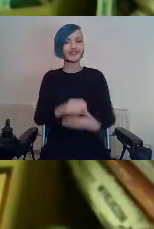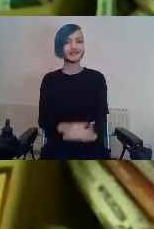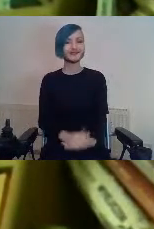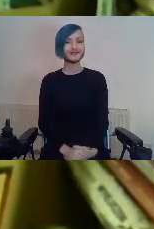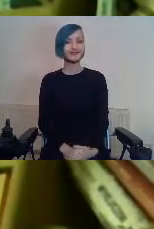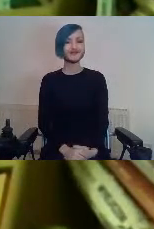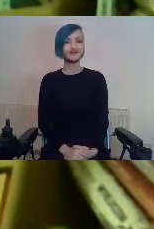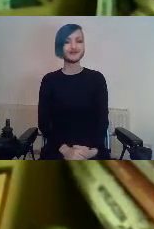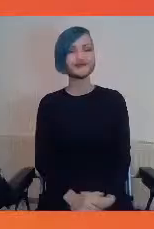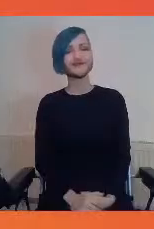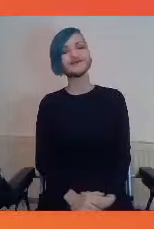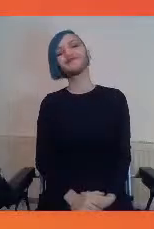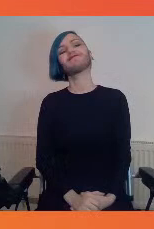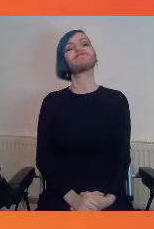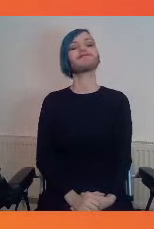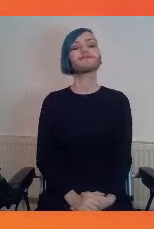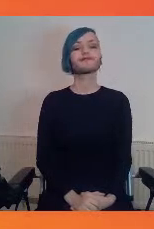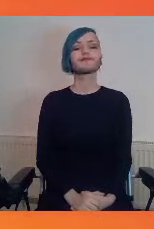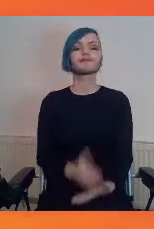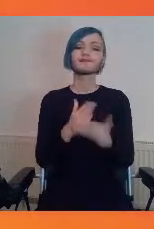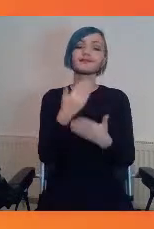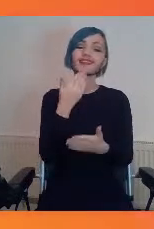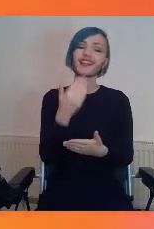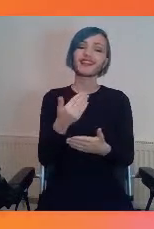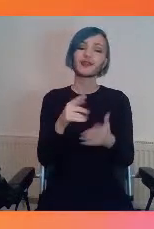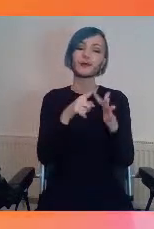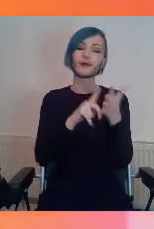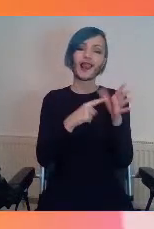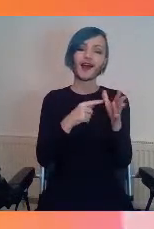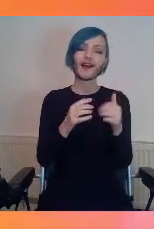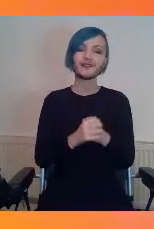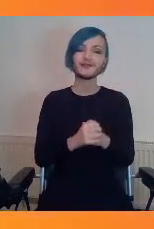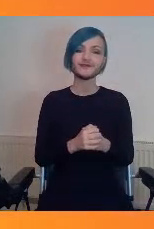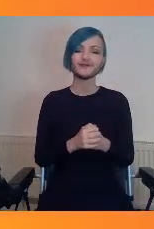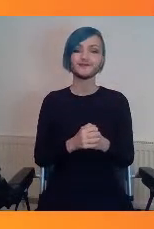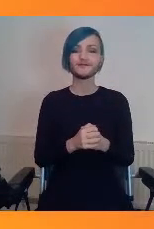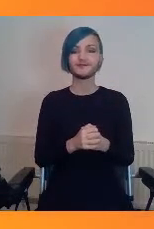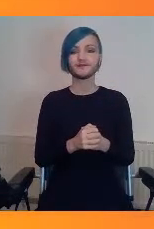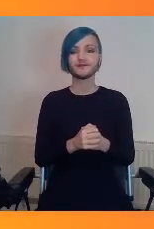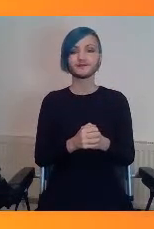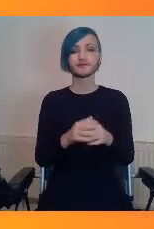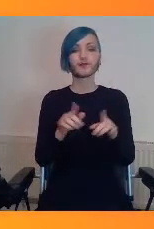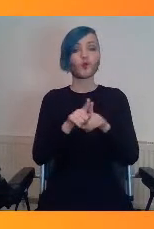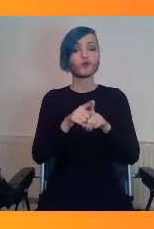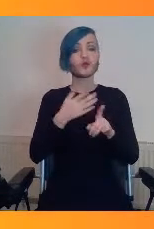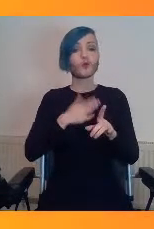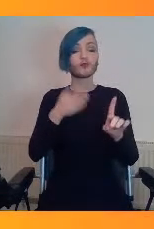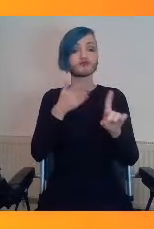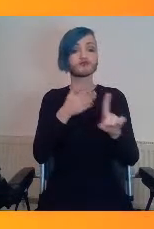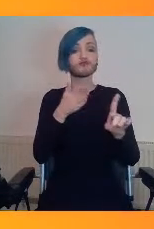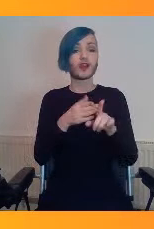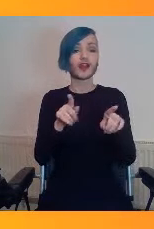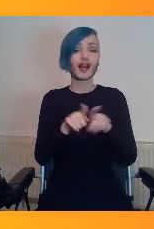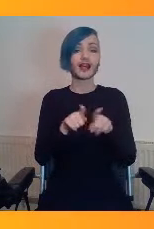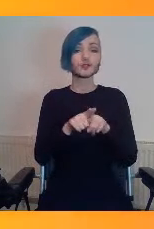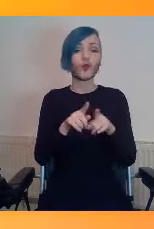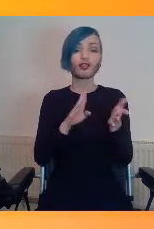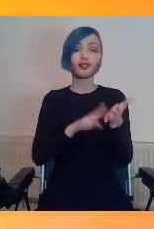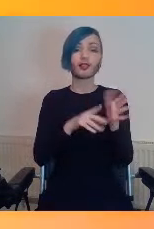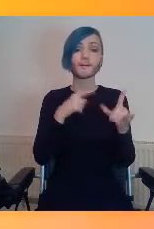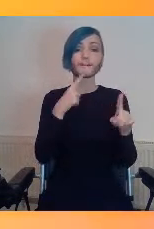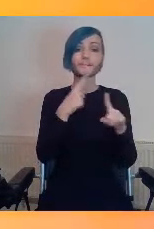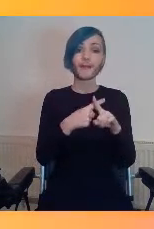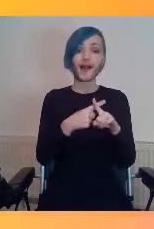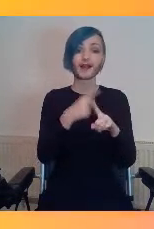Thank you so much, Ella. And finally, I just wanted to give recognition to Max, who we can see, who's